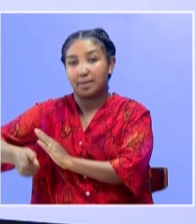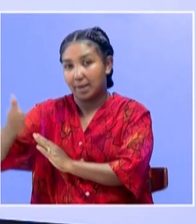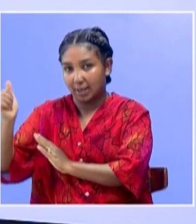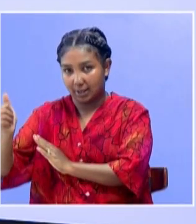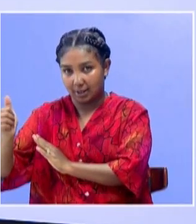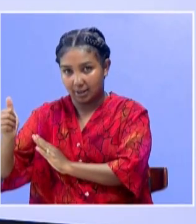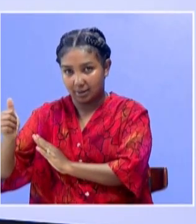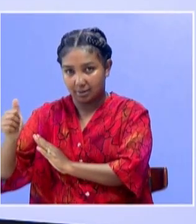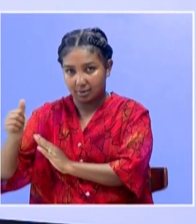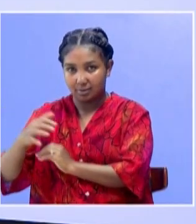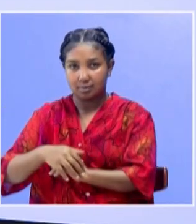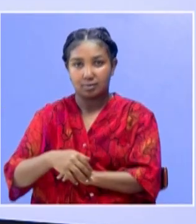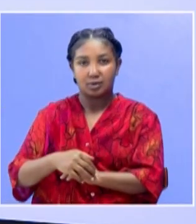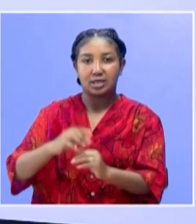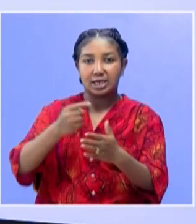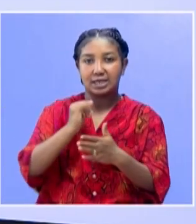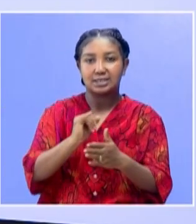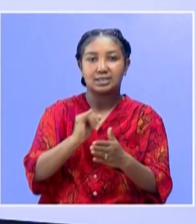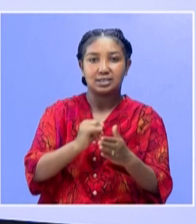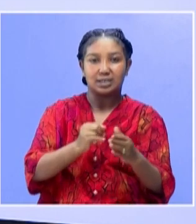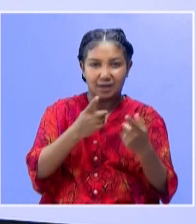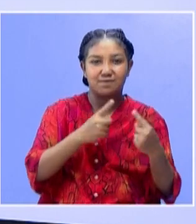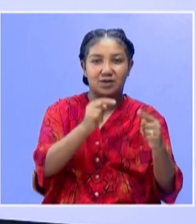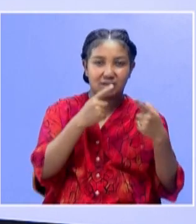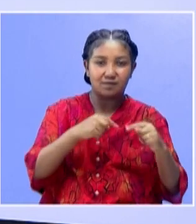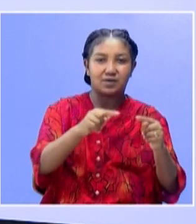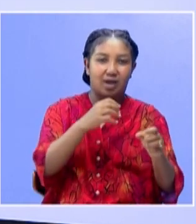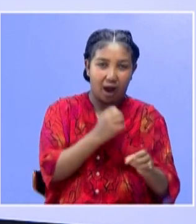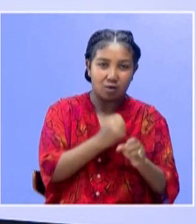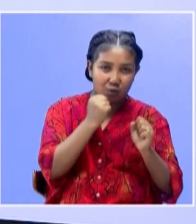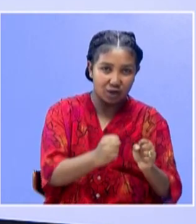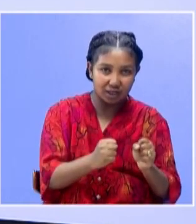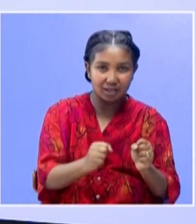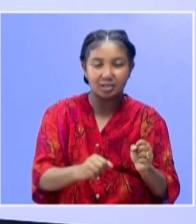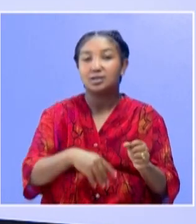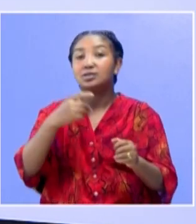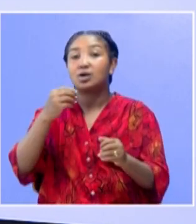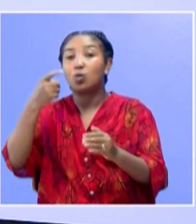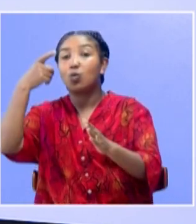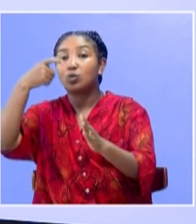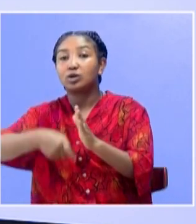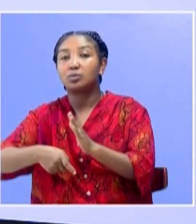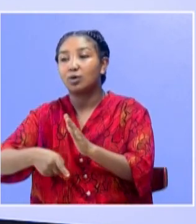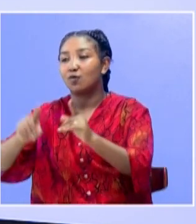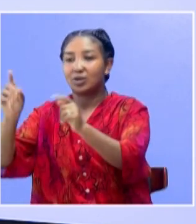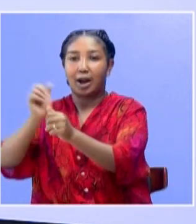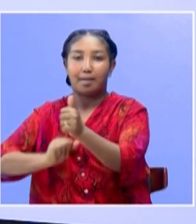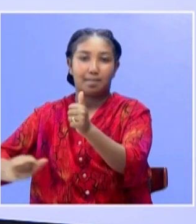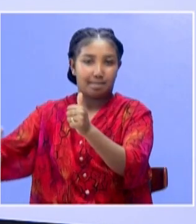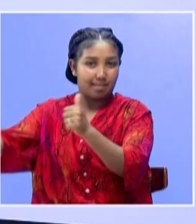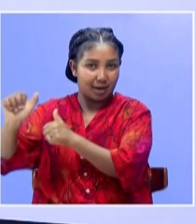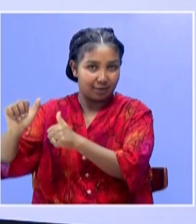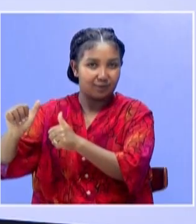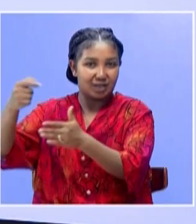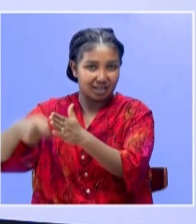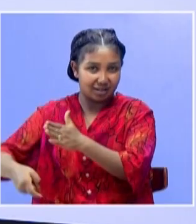result. Yes? Here is the effort, the hard work, and passing the exam is also what? The